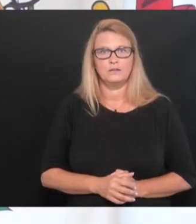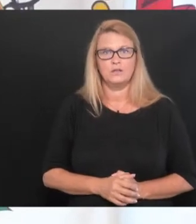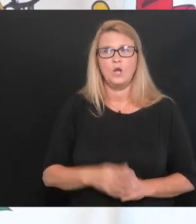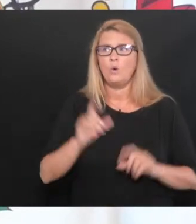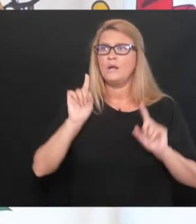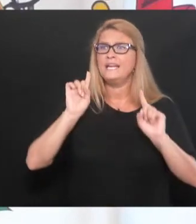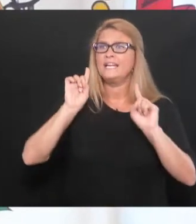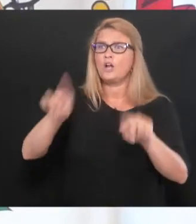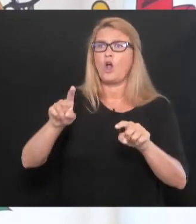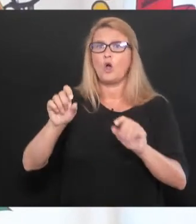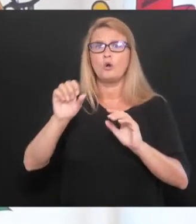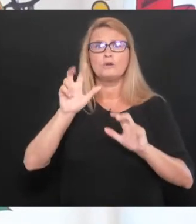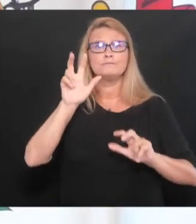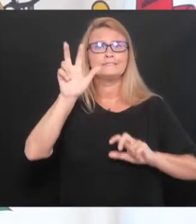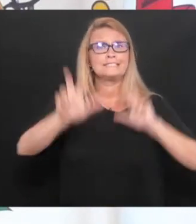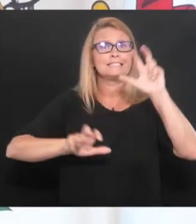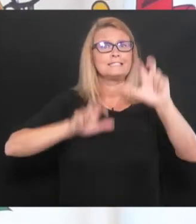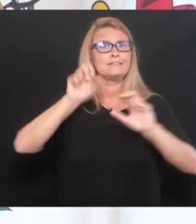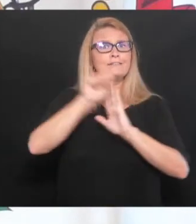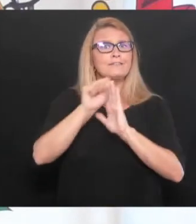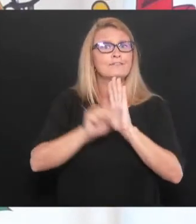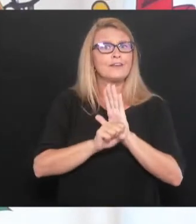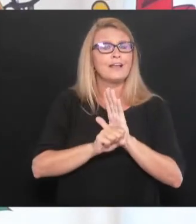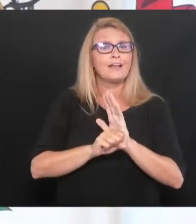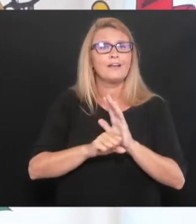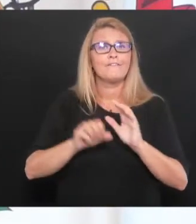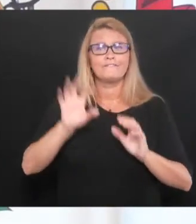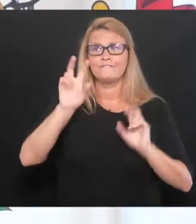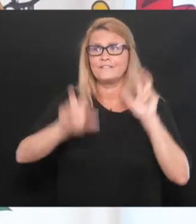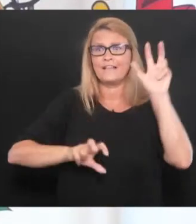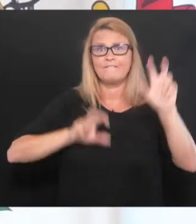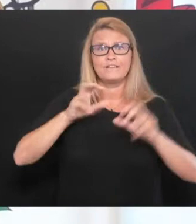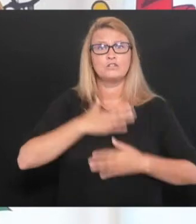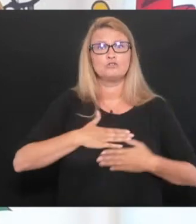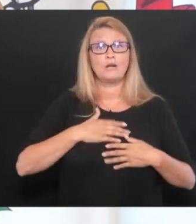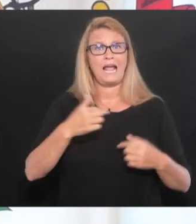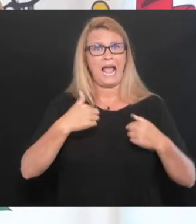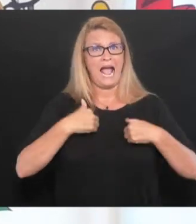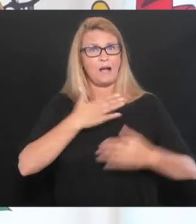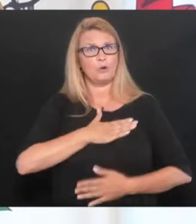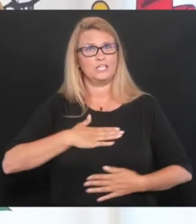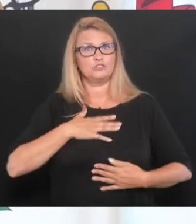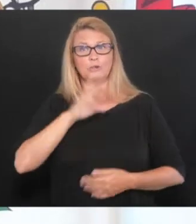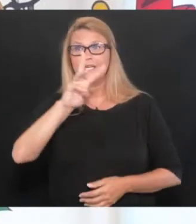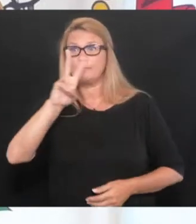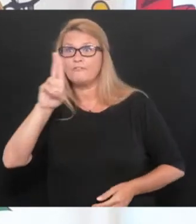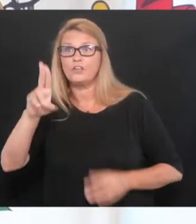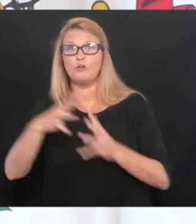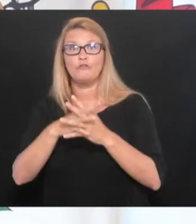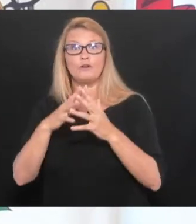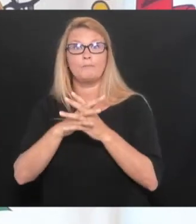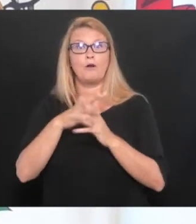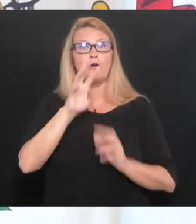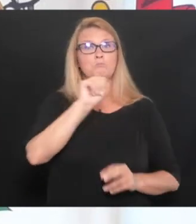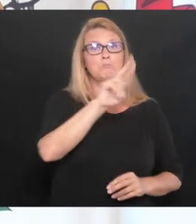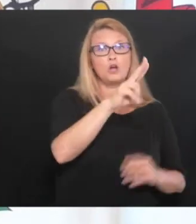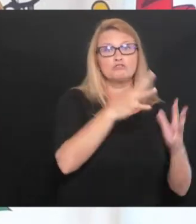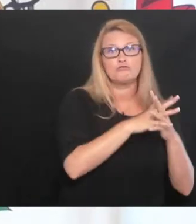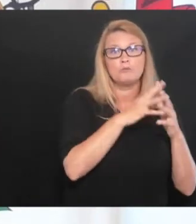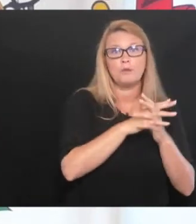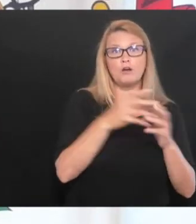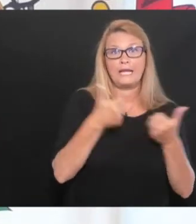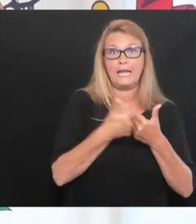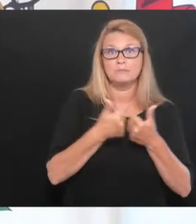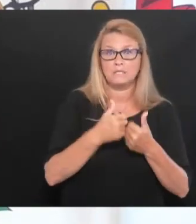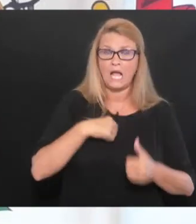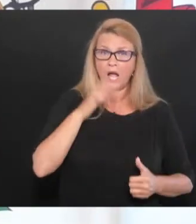fair. I'm going to enjoy the WVU football games or the Marshall football games. I'm going to do